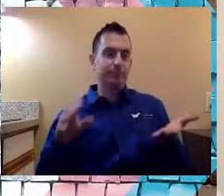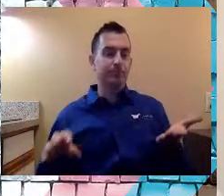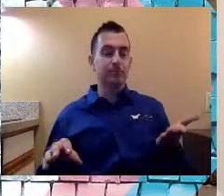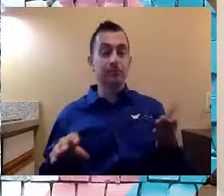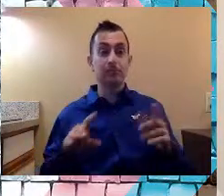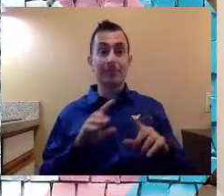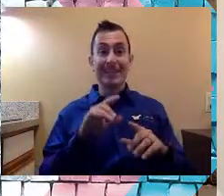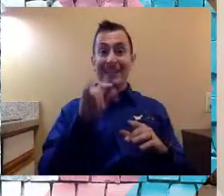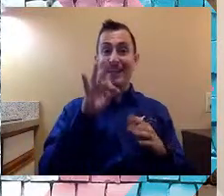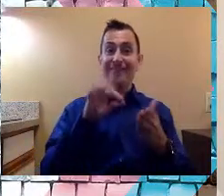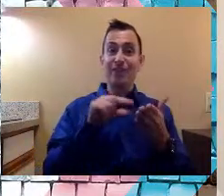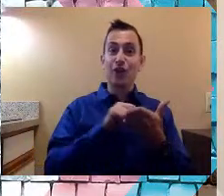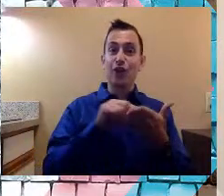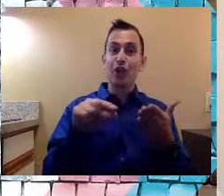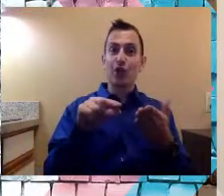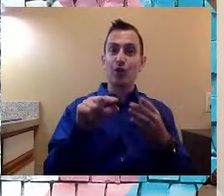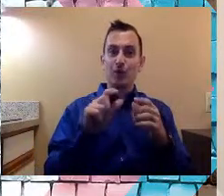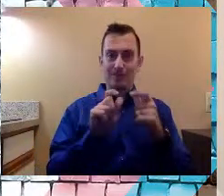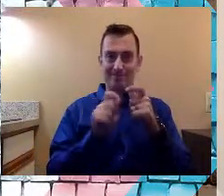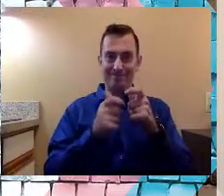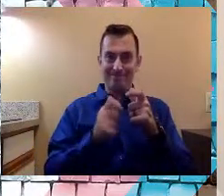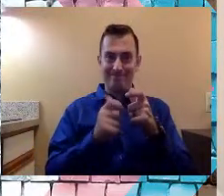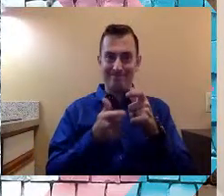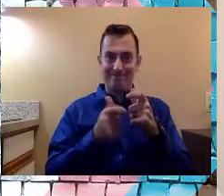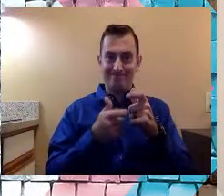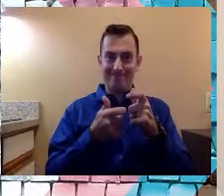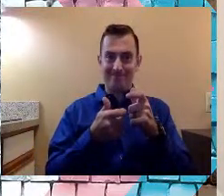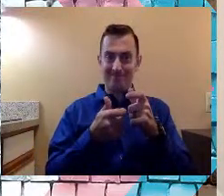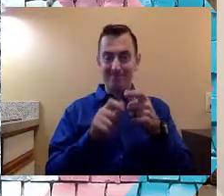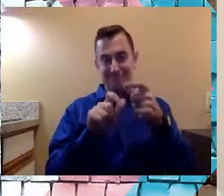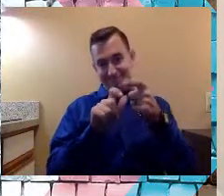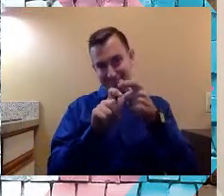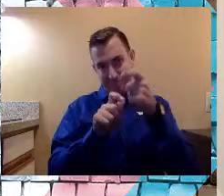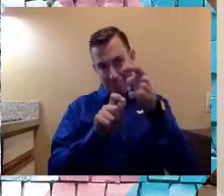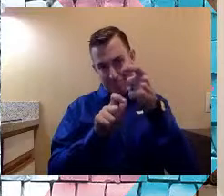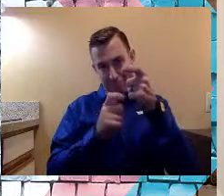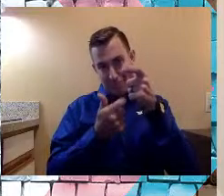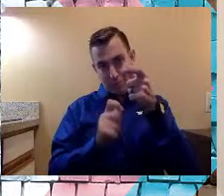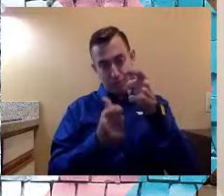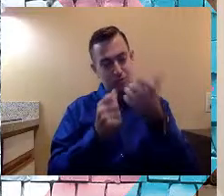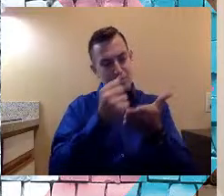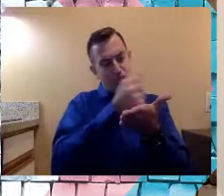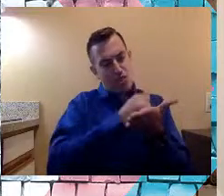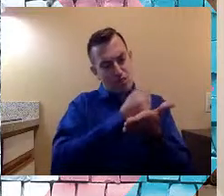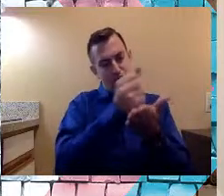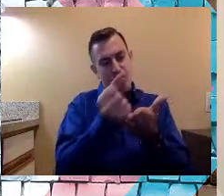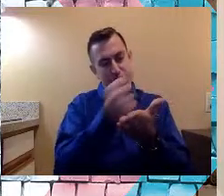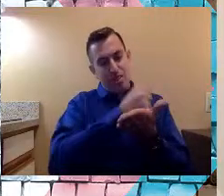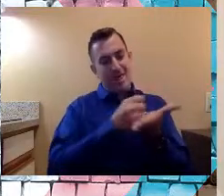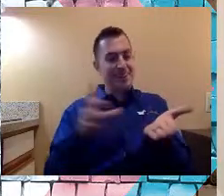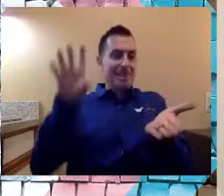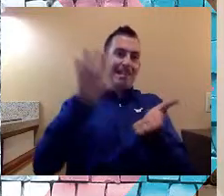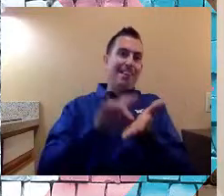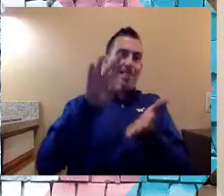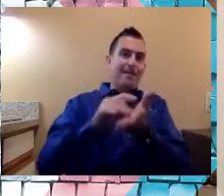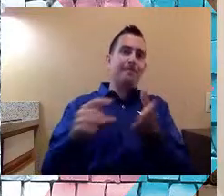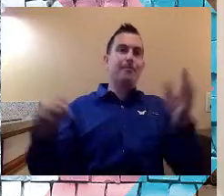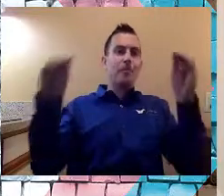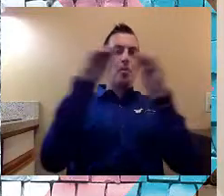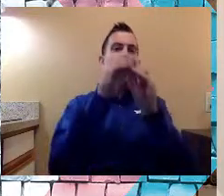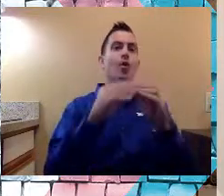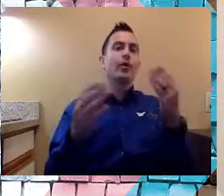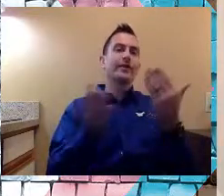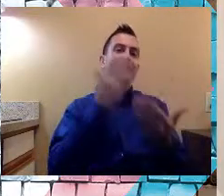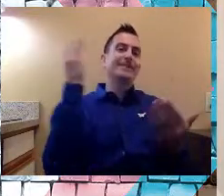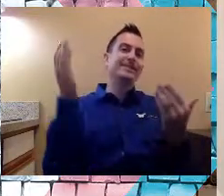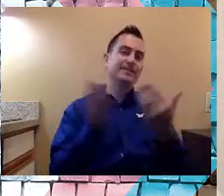have the glue stick, I think it's easier to just put that glue right on your paper and then smash it down. So these are kind of perfect squares.